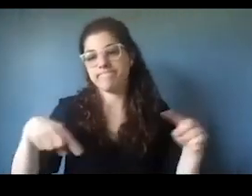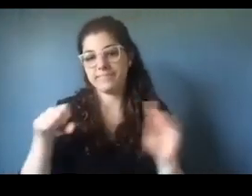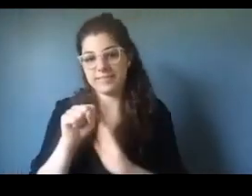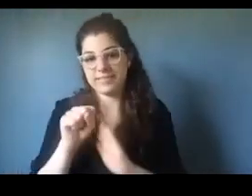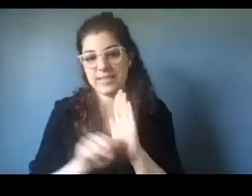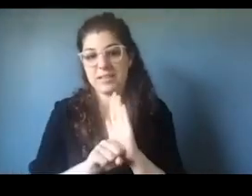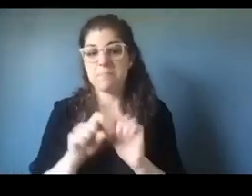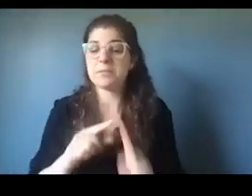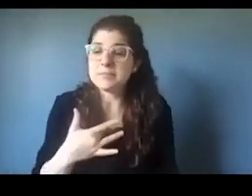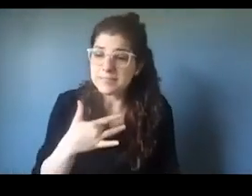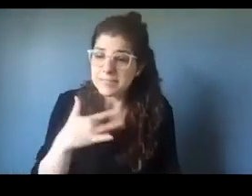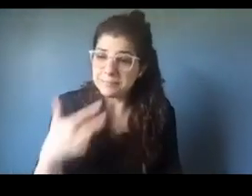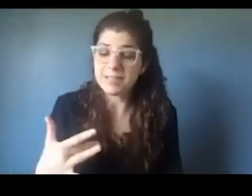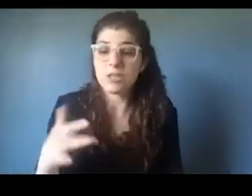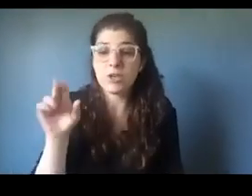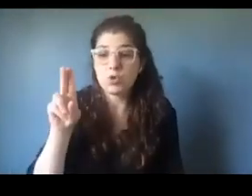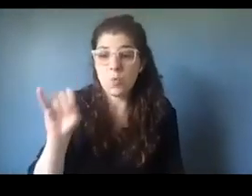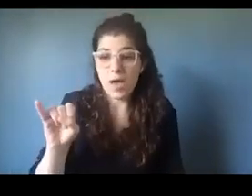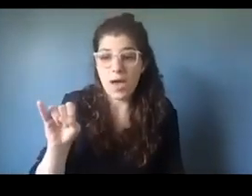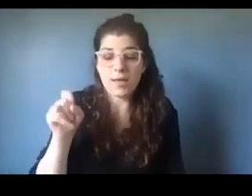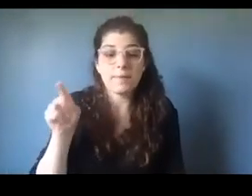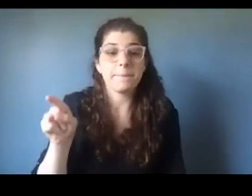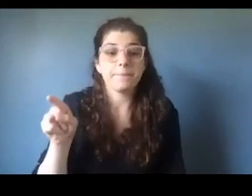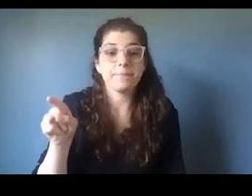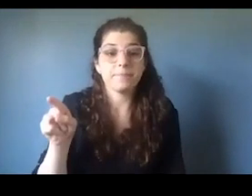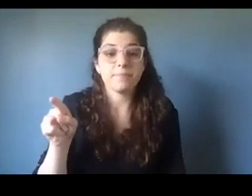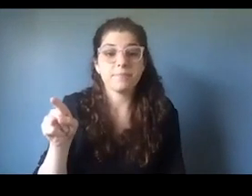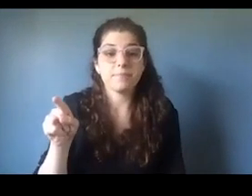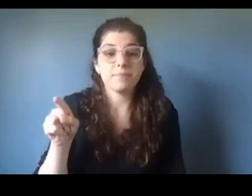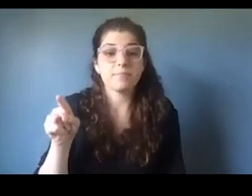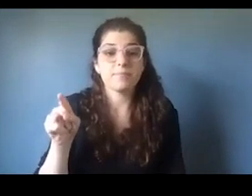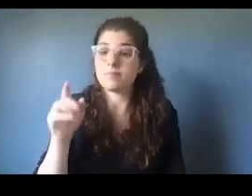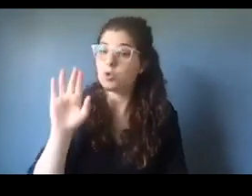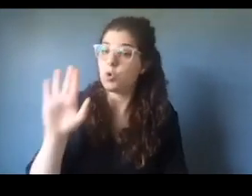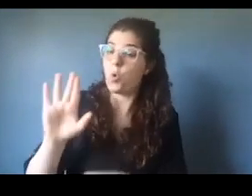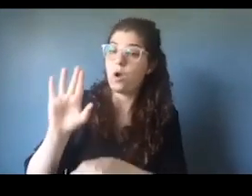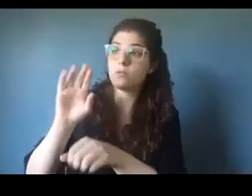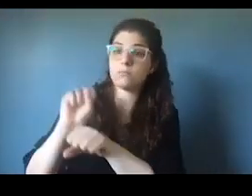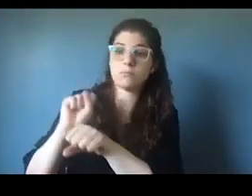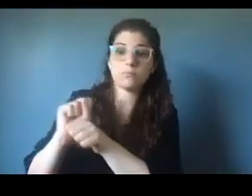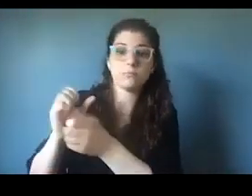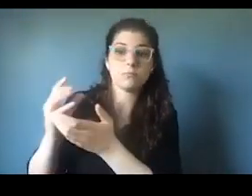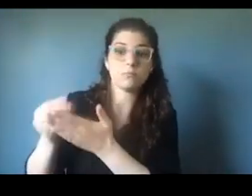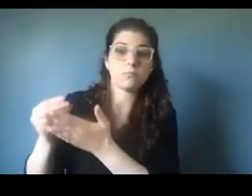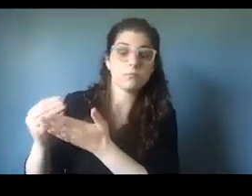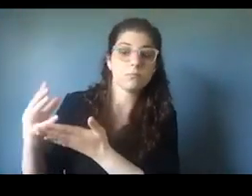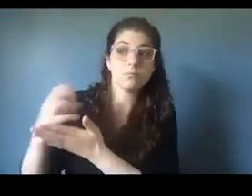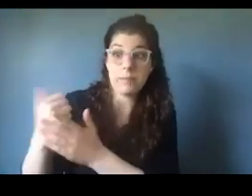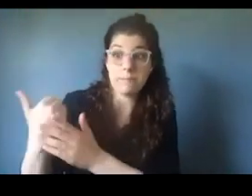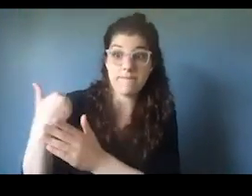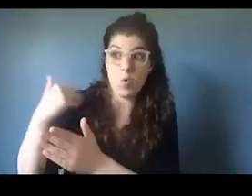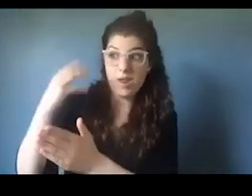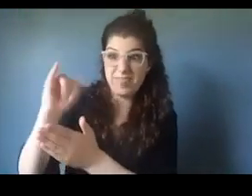the way UI works is that some fraction of the wages that you earn prior to becoming unemployed